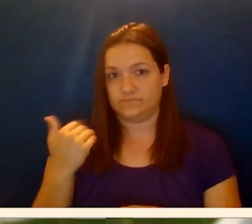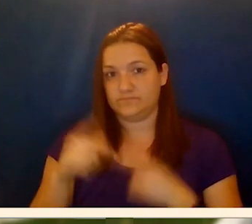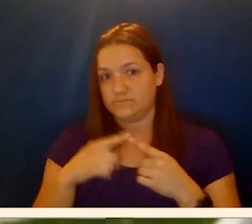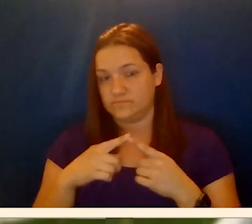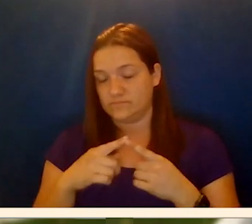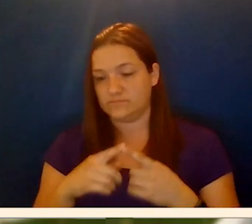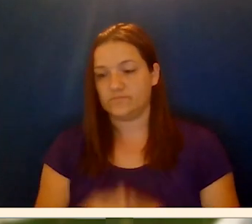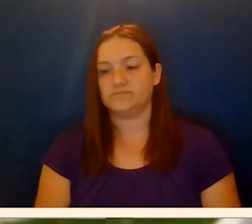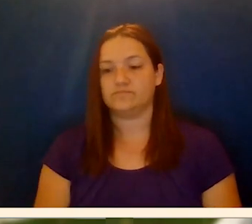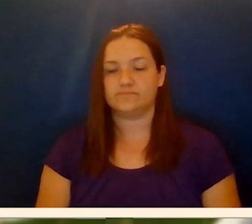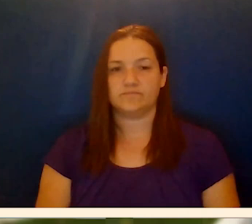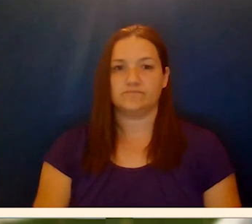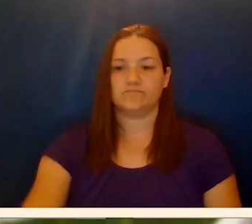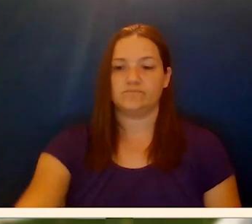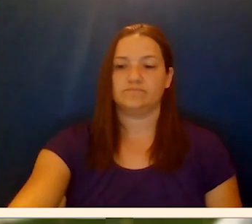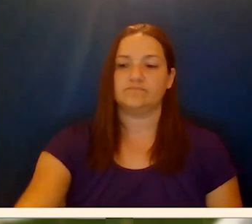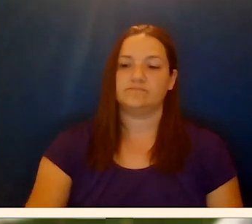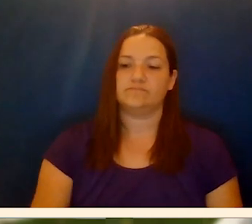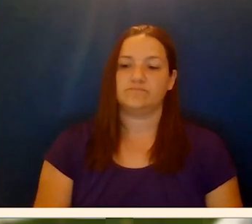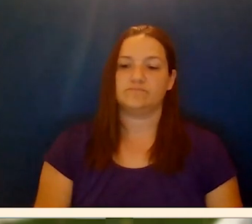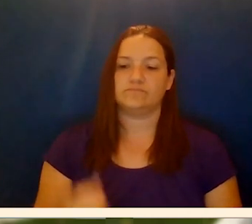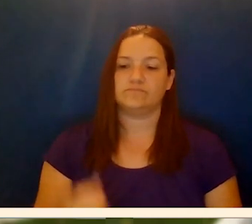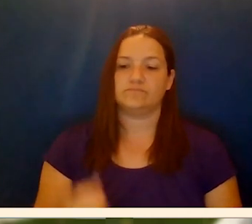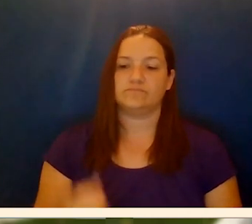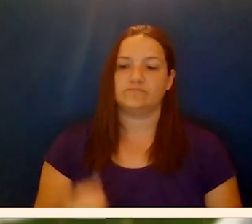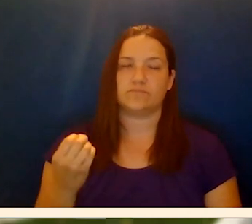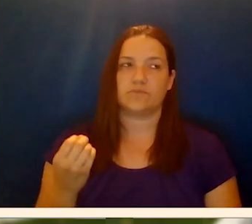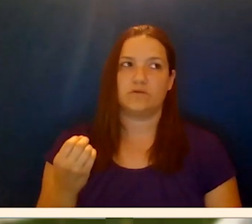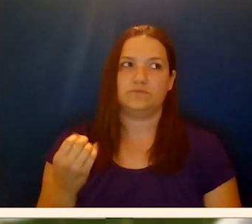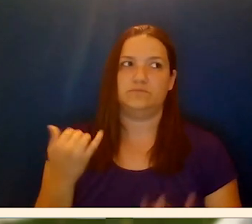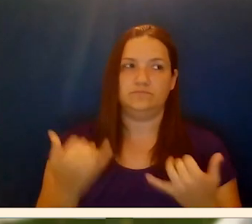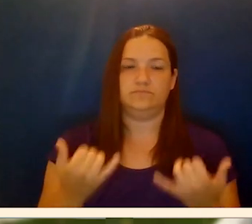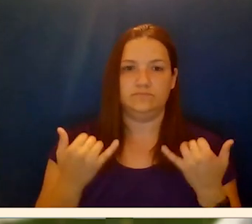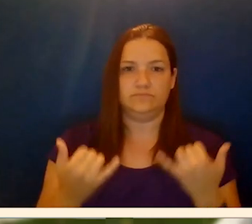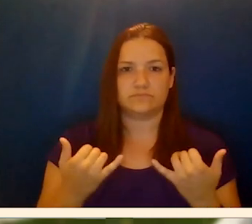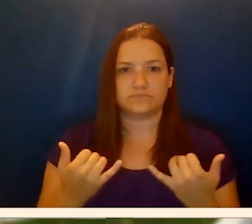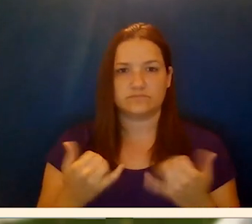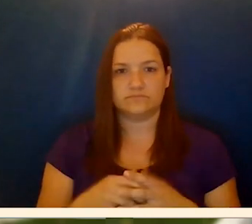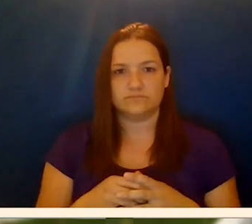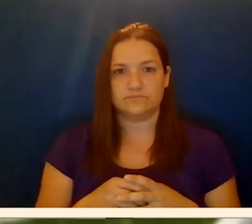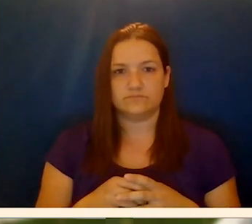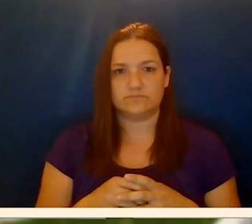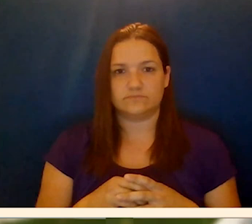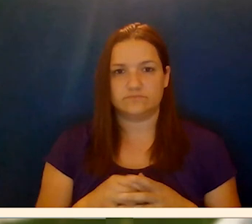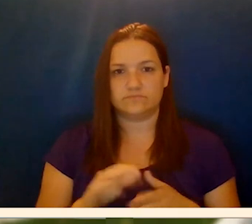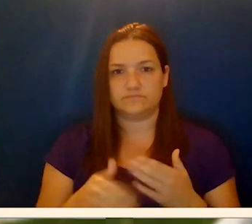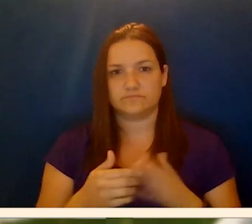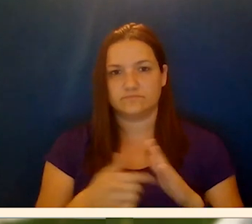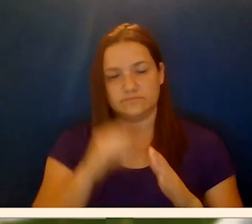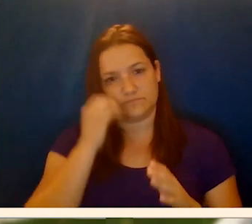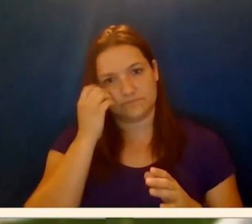So as of right now, all indications, and it makes it a little difficult because not